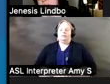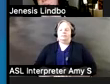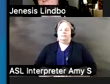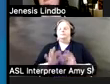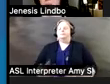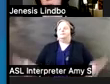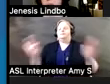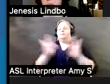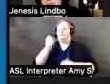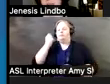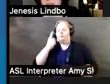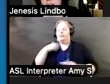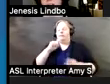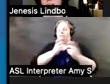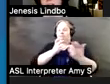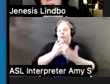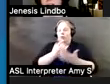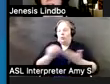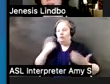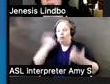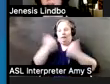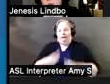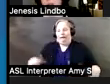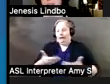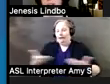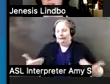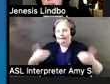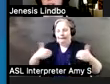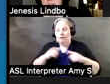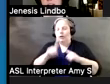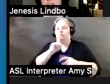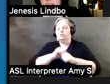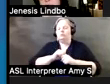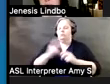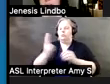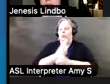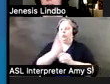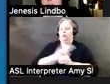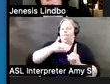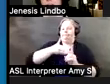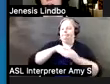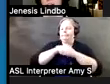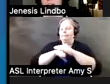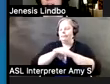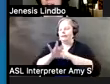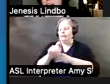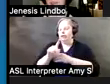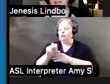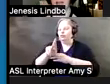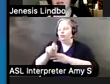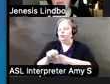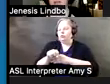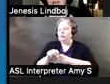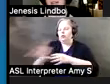while there's adaptive equipment for basically anything, utilizing the accessibility features that are innately in